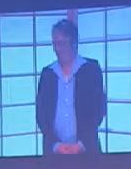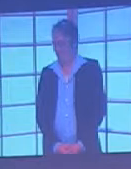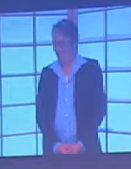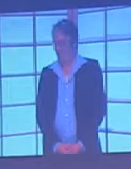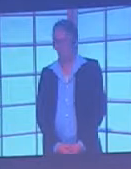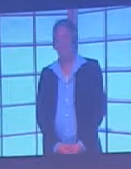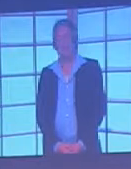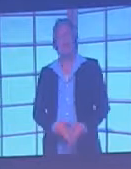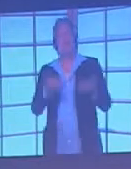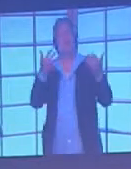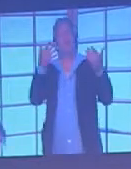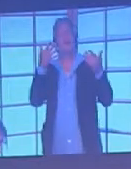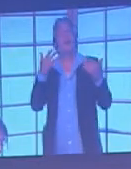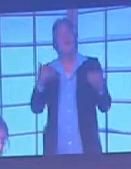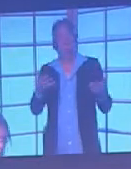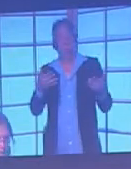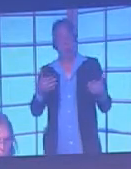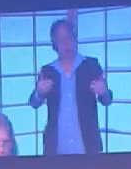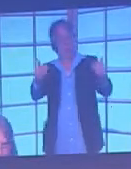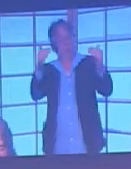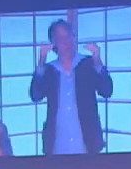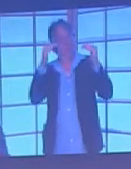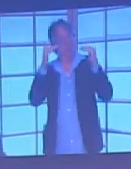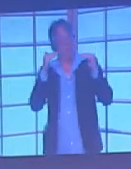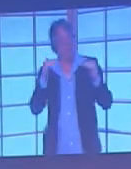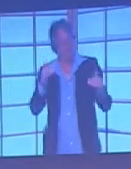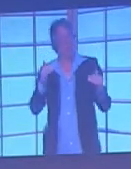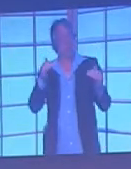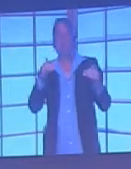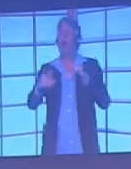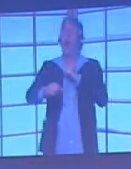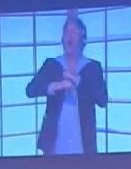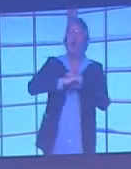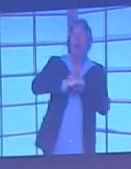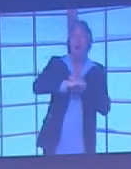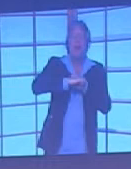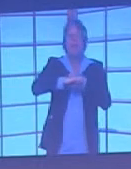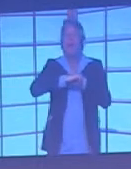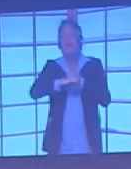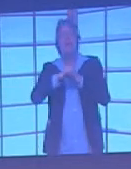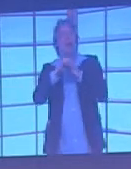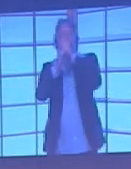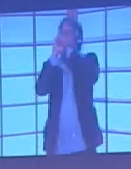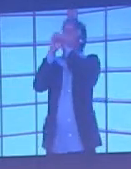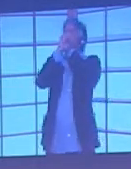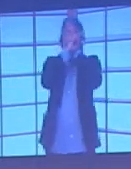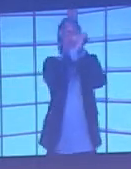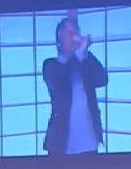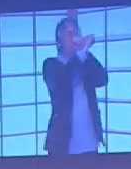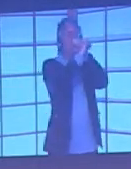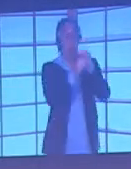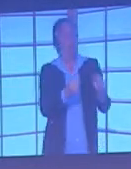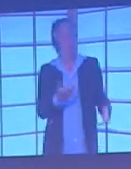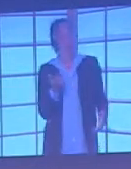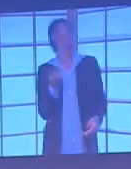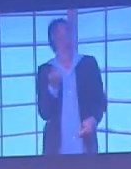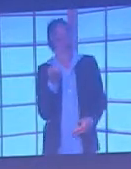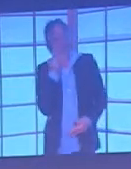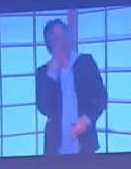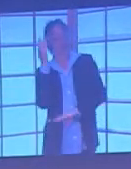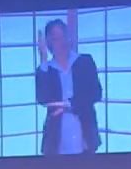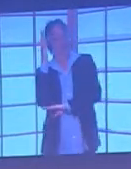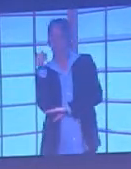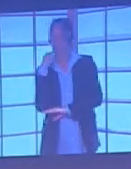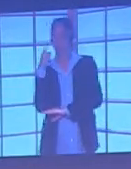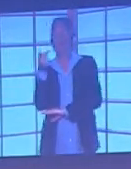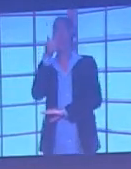can take place. We've just heard about a campaign in Estonia that is helping to raise awareness.